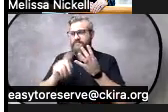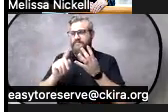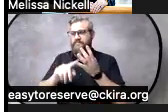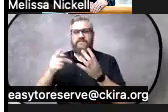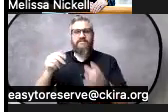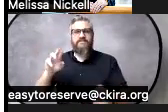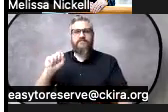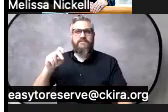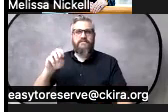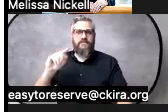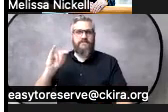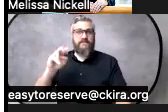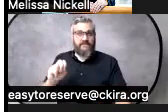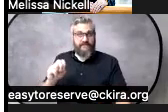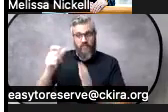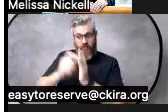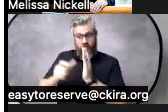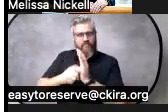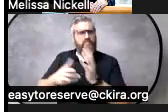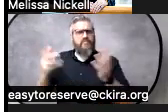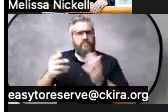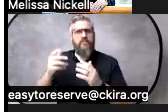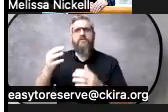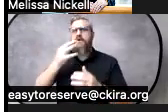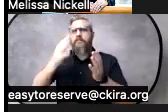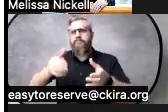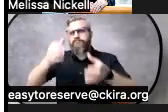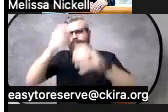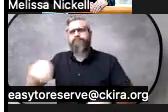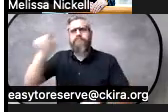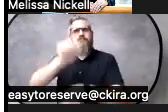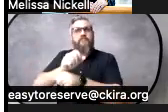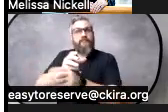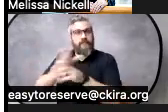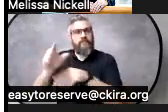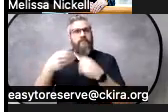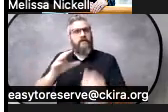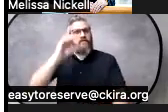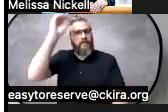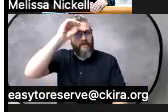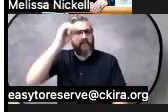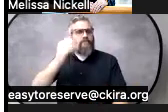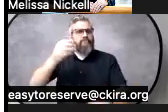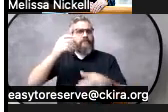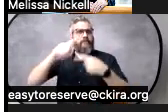field are going to give their opinion on some topic or aspect of research.